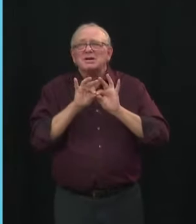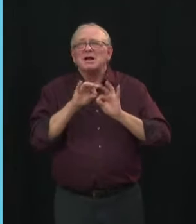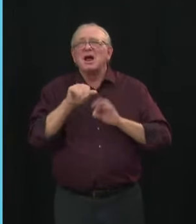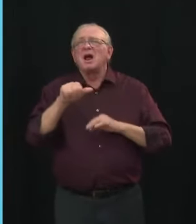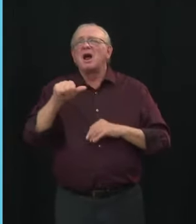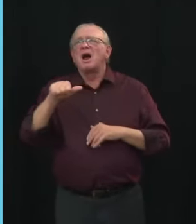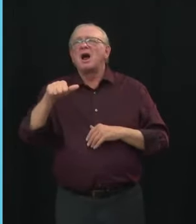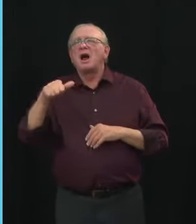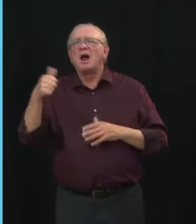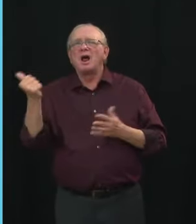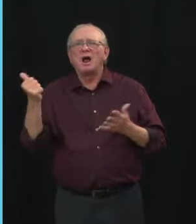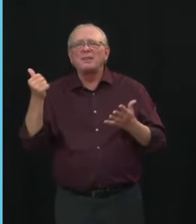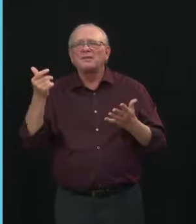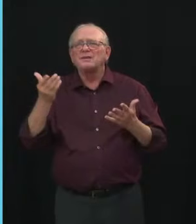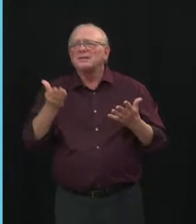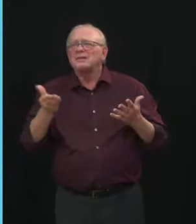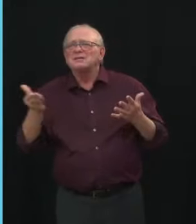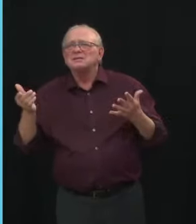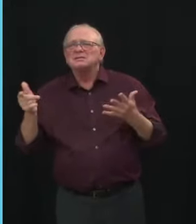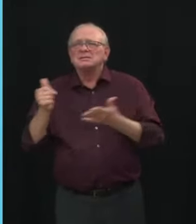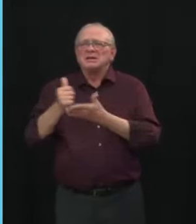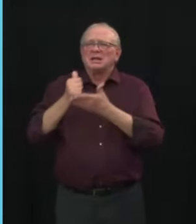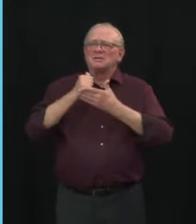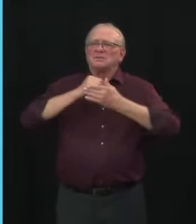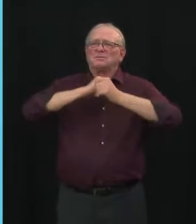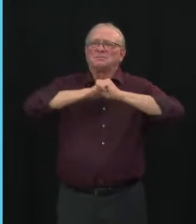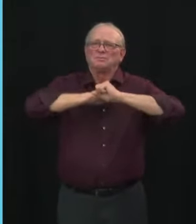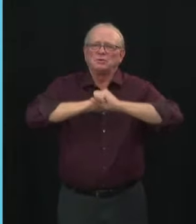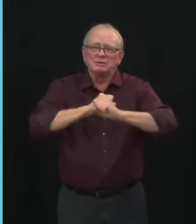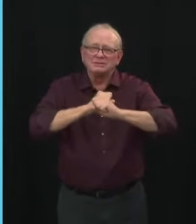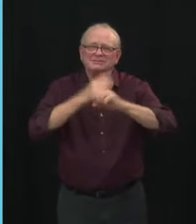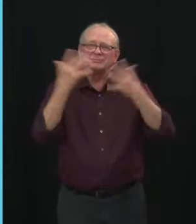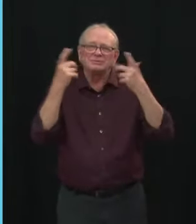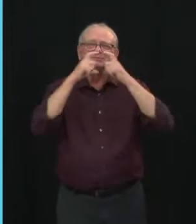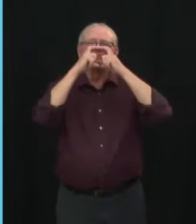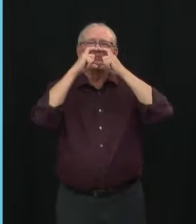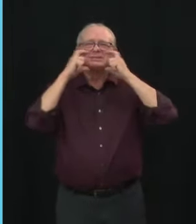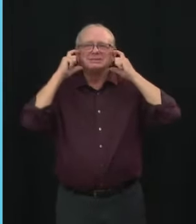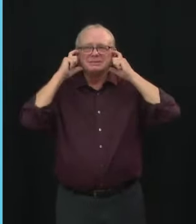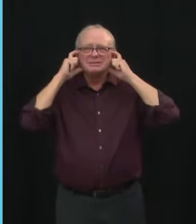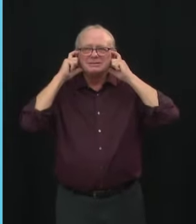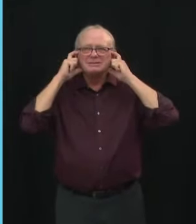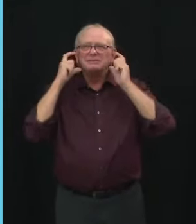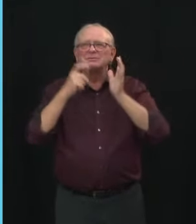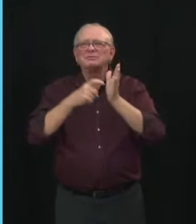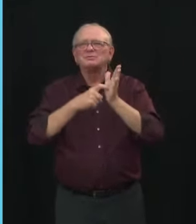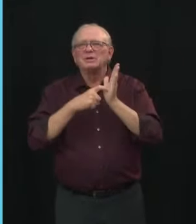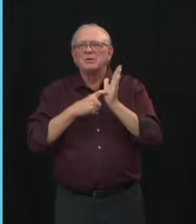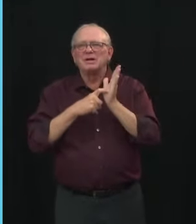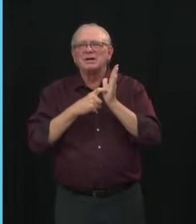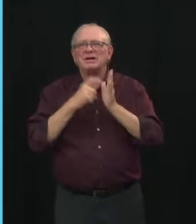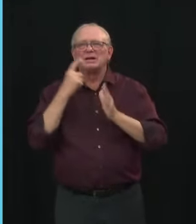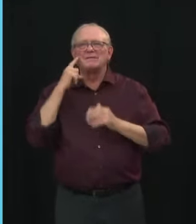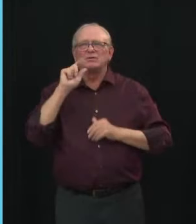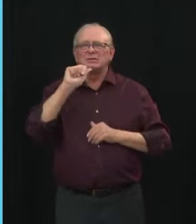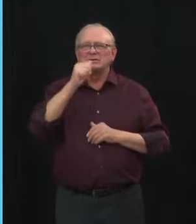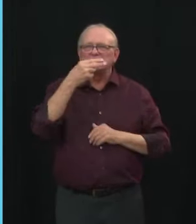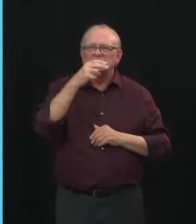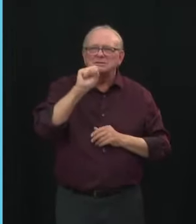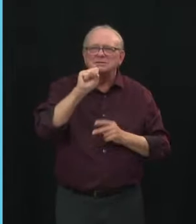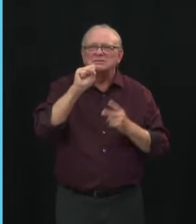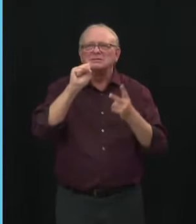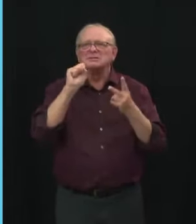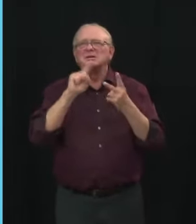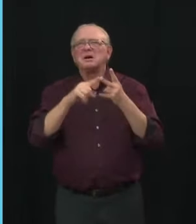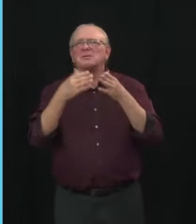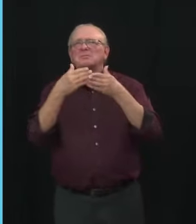risk factors are present. Masking is required in continuing care and acute care, as well as on public transit.